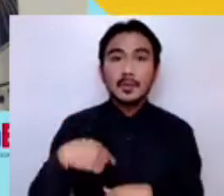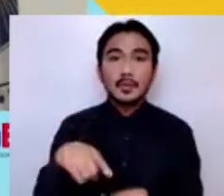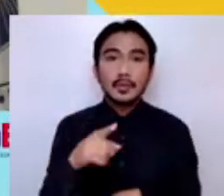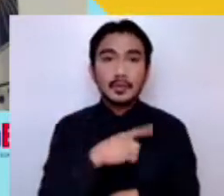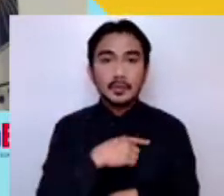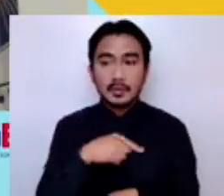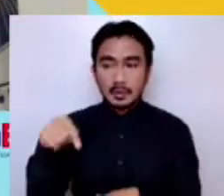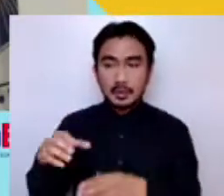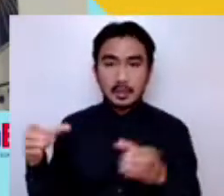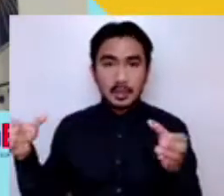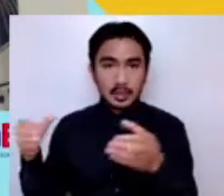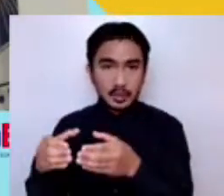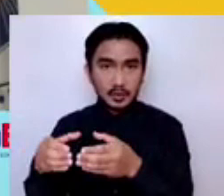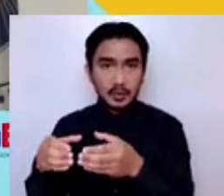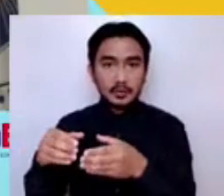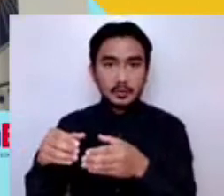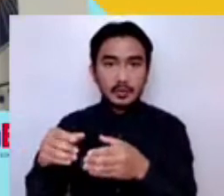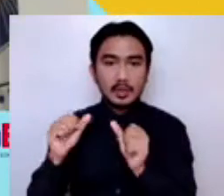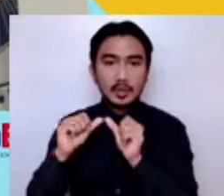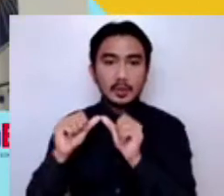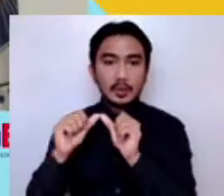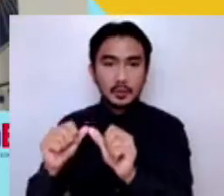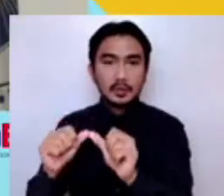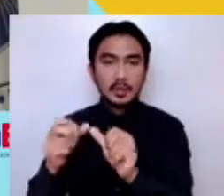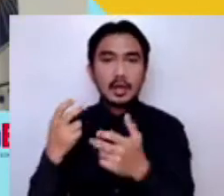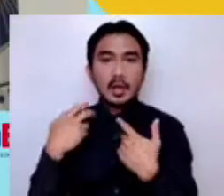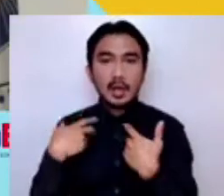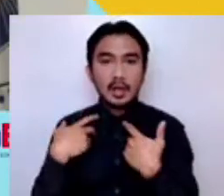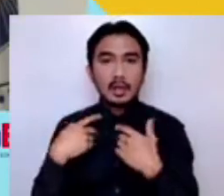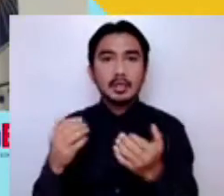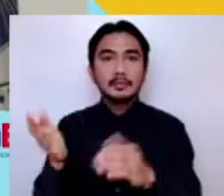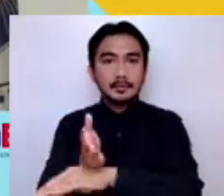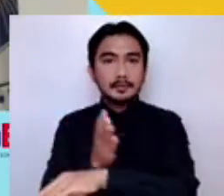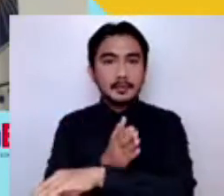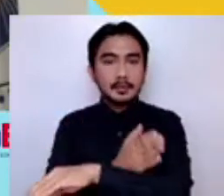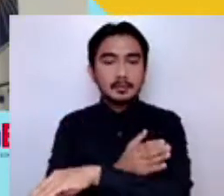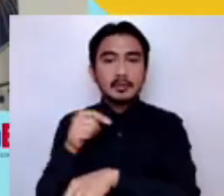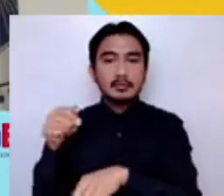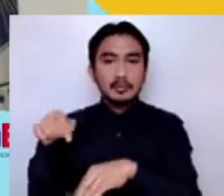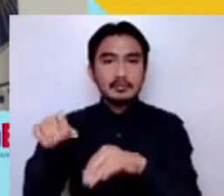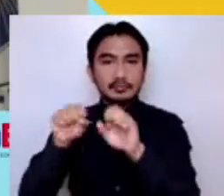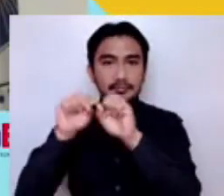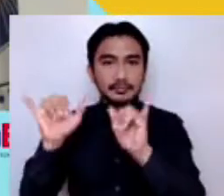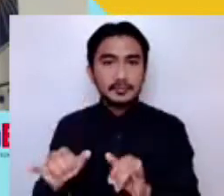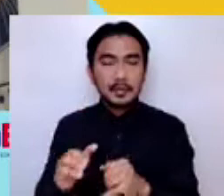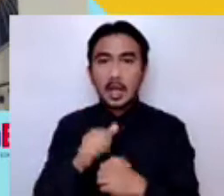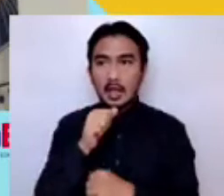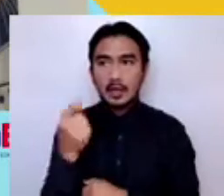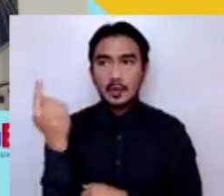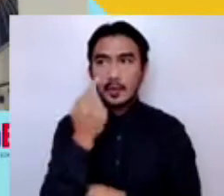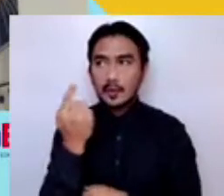will continue to further improve our existing HR systems, not just the RPMS